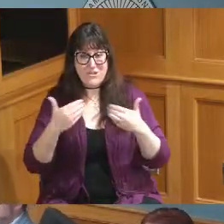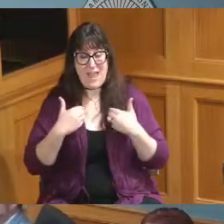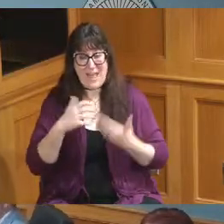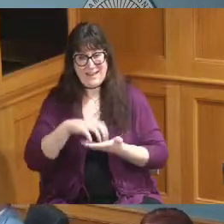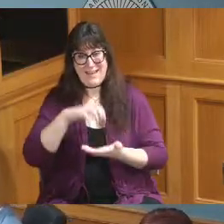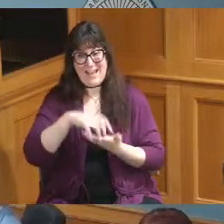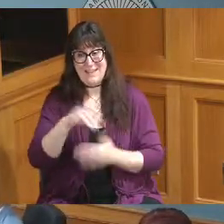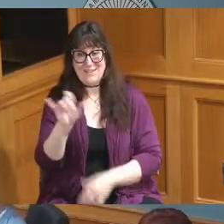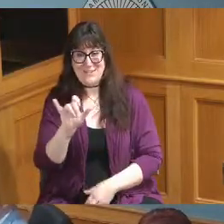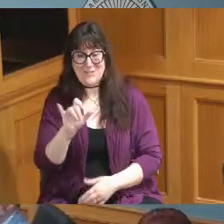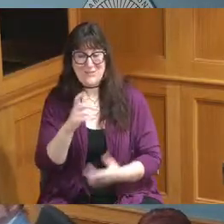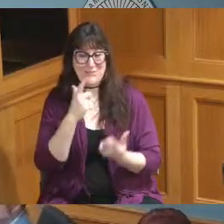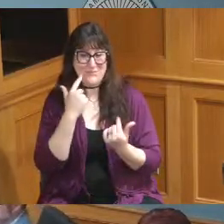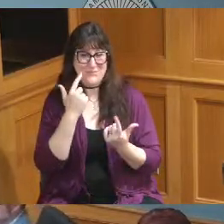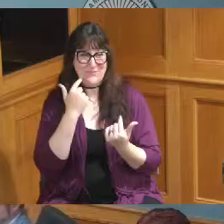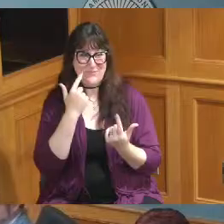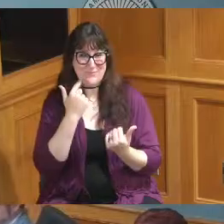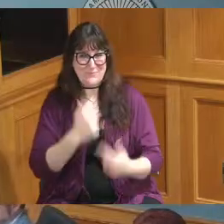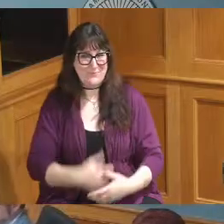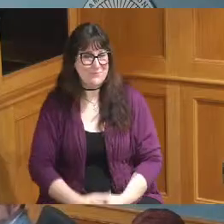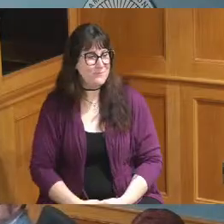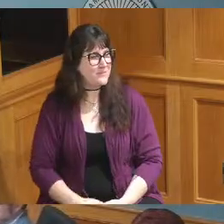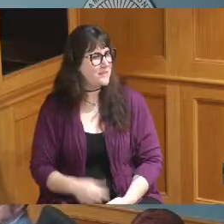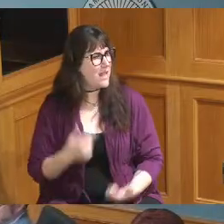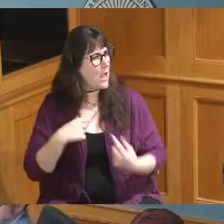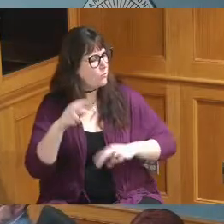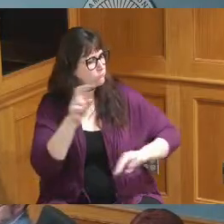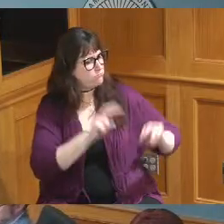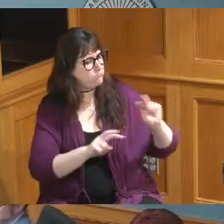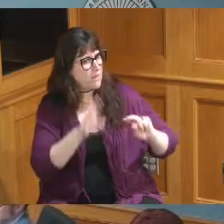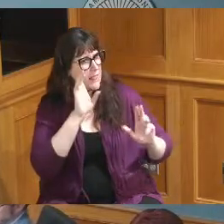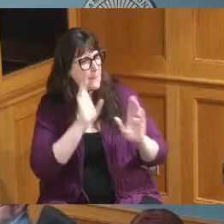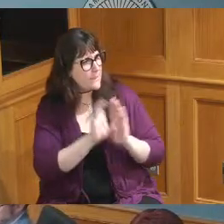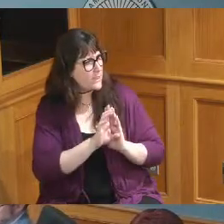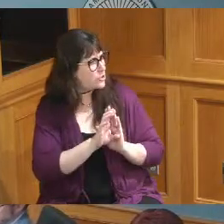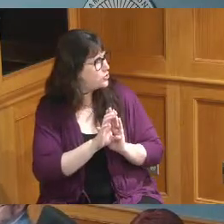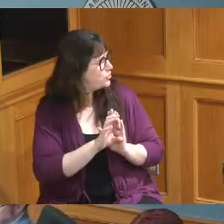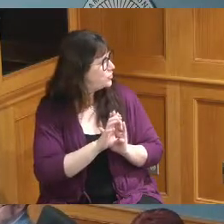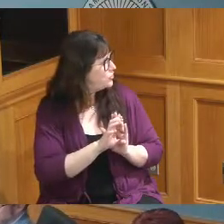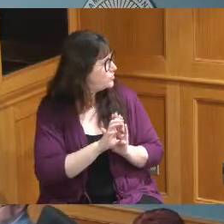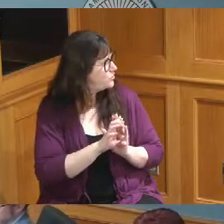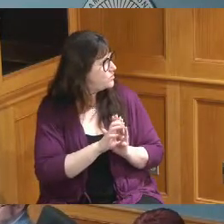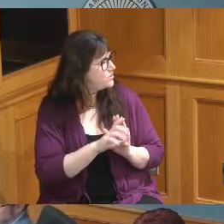So yeah, Of course. I was looking at your pictures. uh-huh.